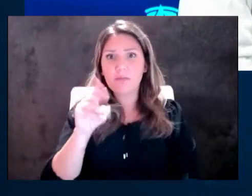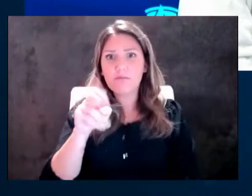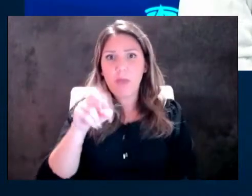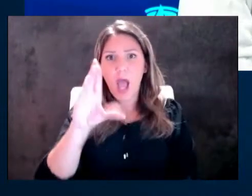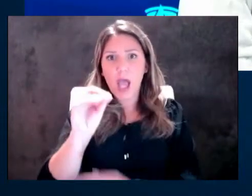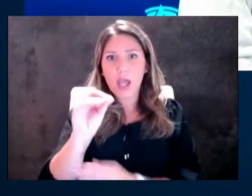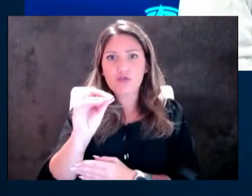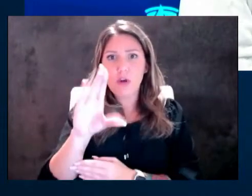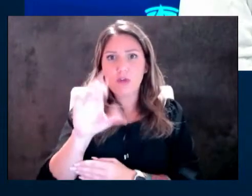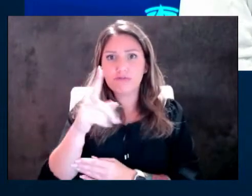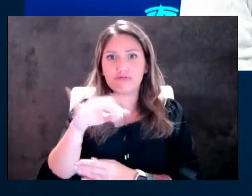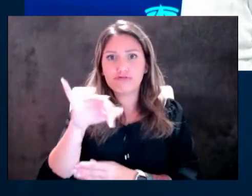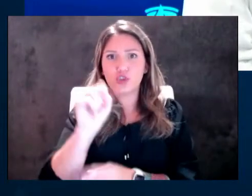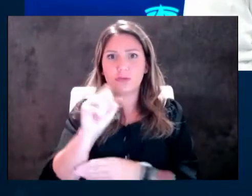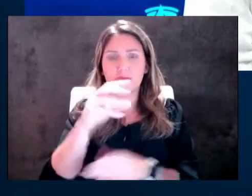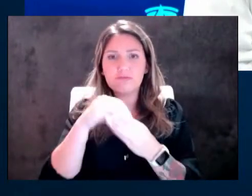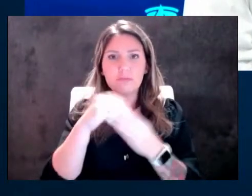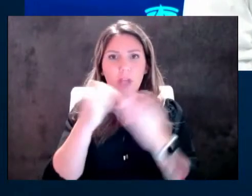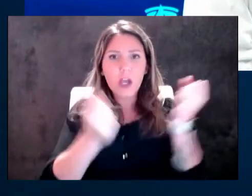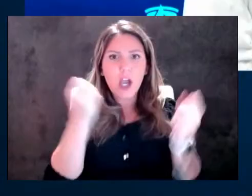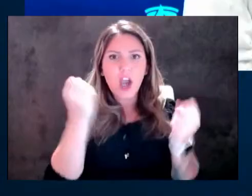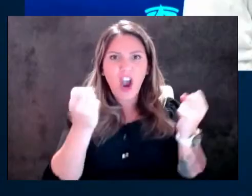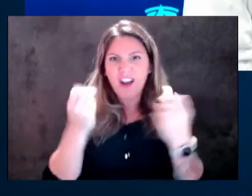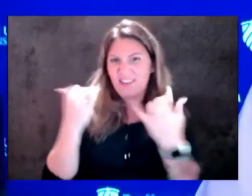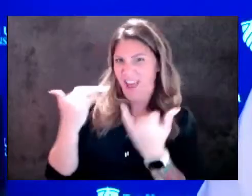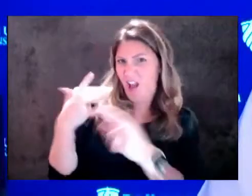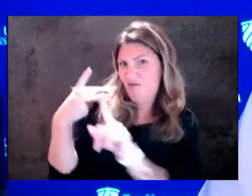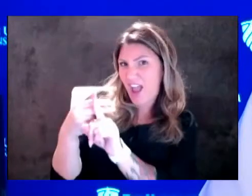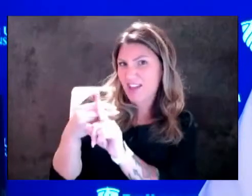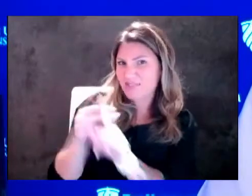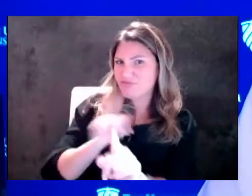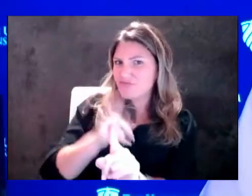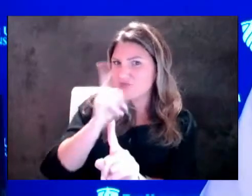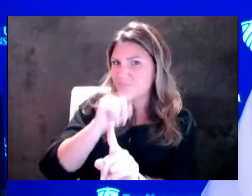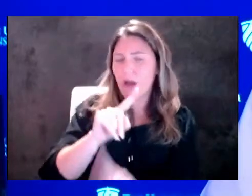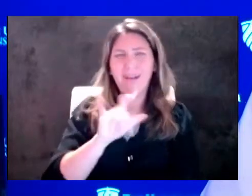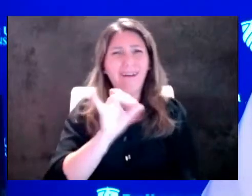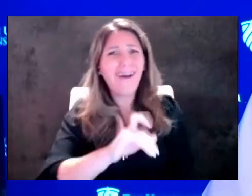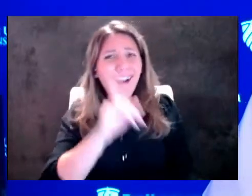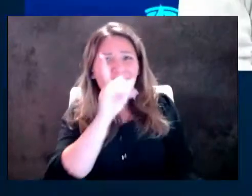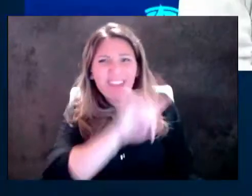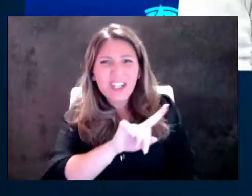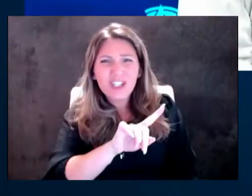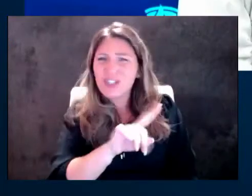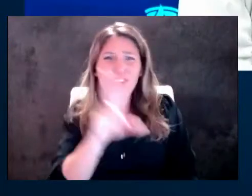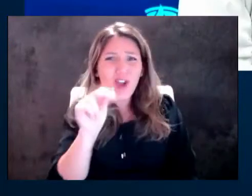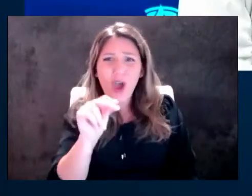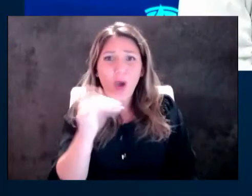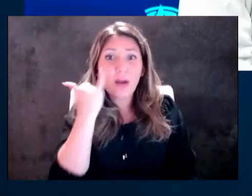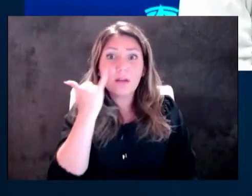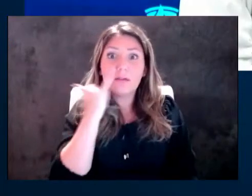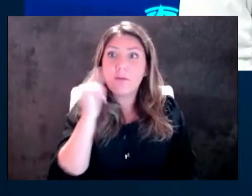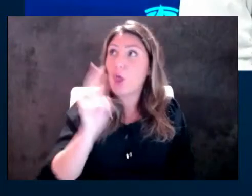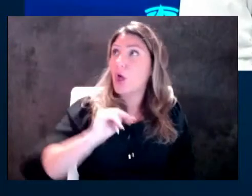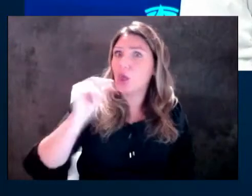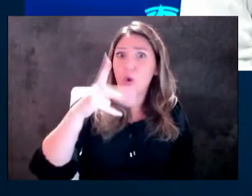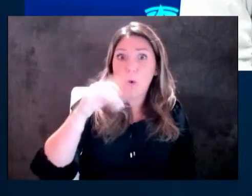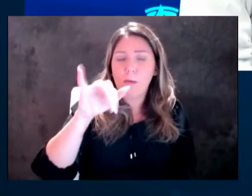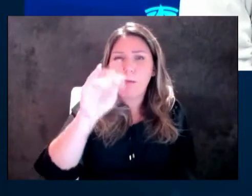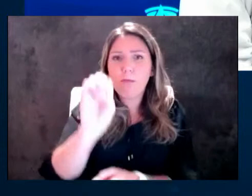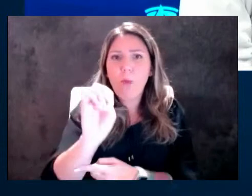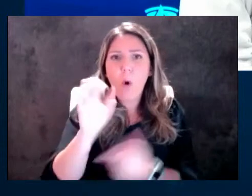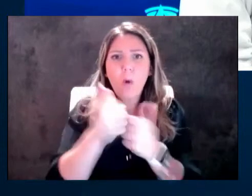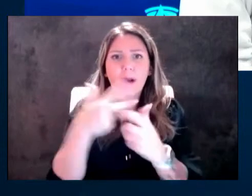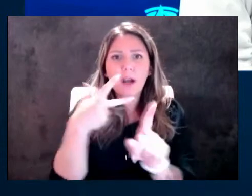because they are all in the vaccine. Truth or fiction? Yeah, that'll be fiction. Okay, so if I go to the North Pole with microchips from vaccine, I won't get stuck